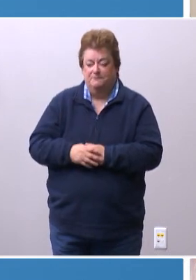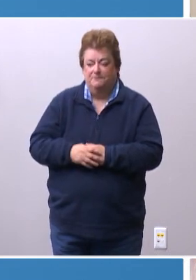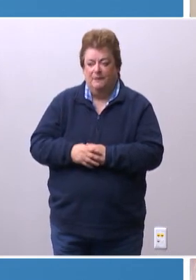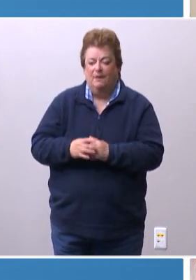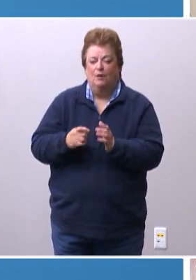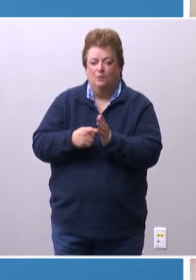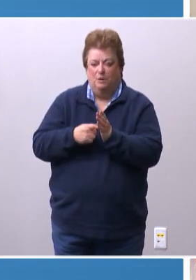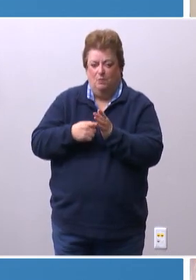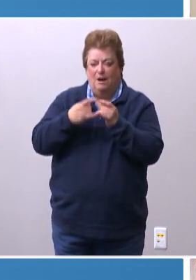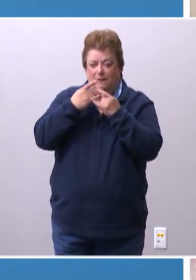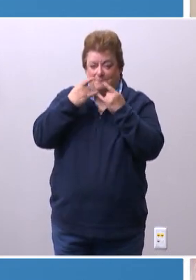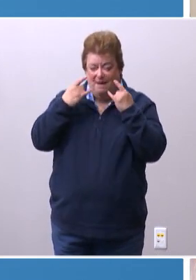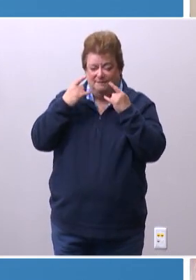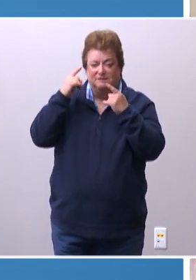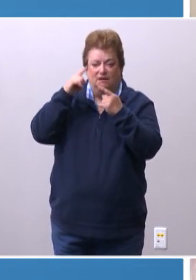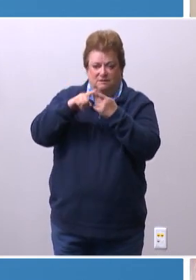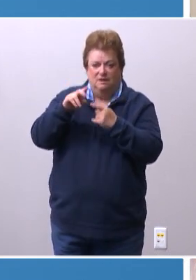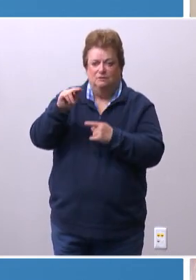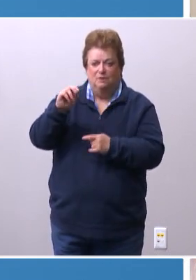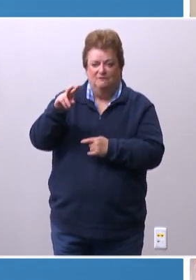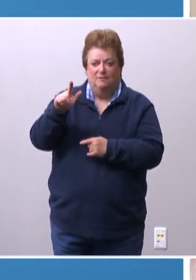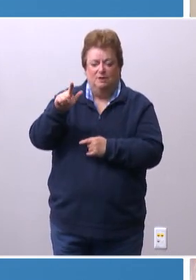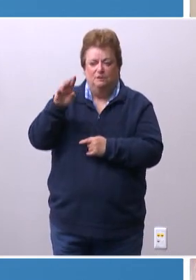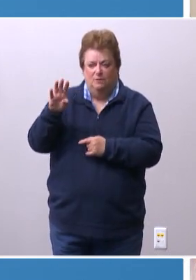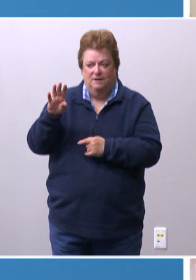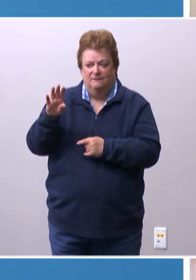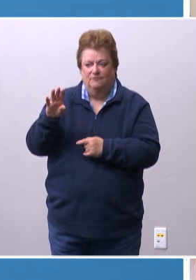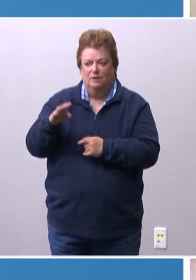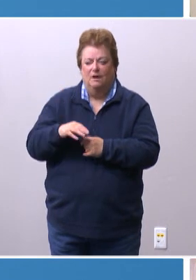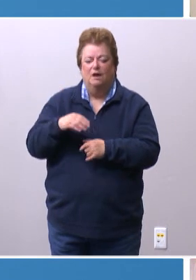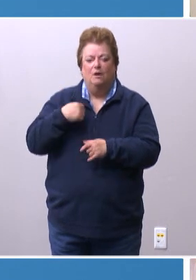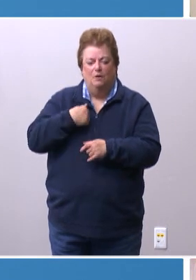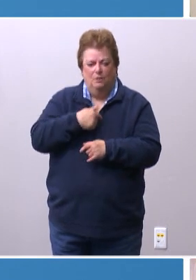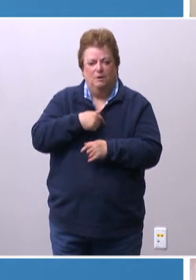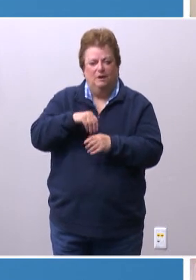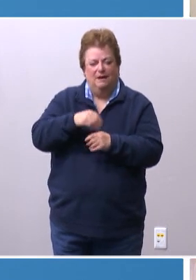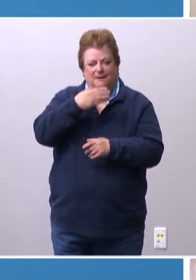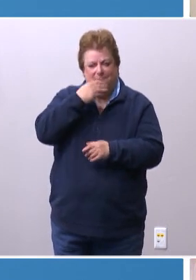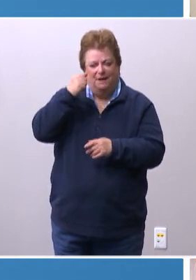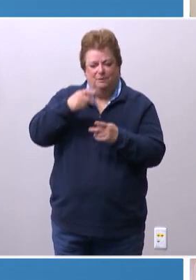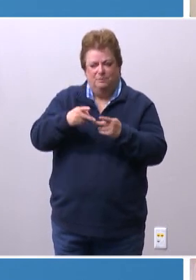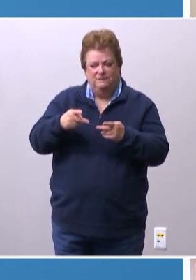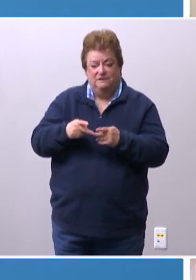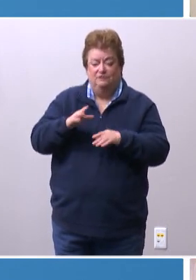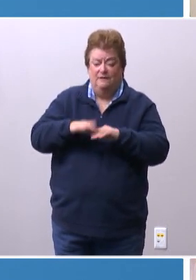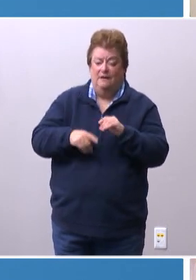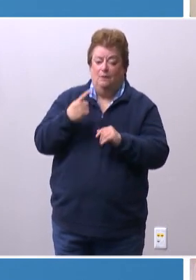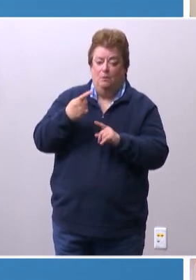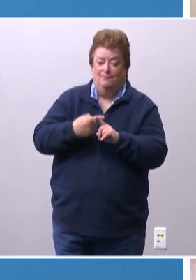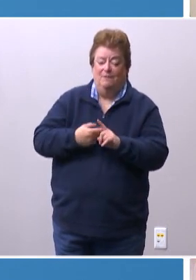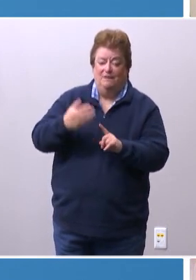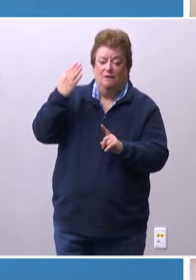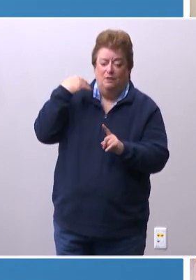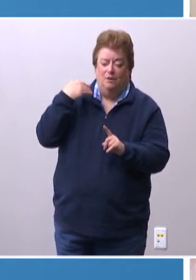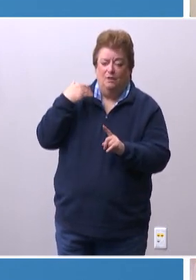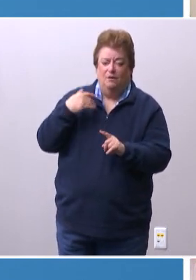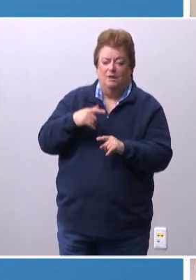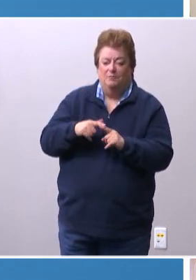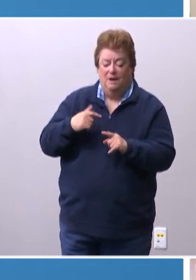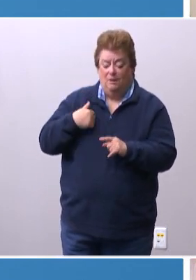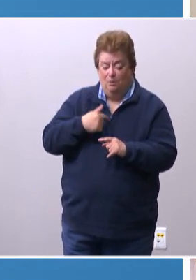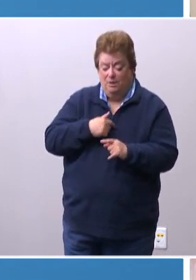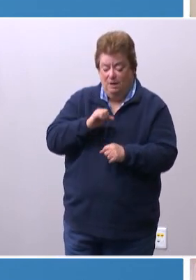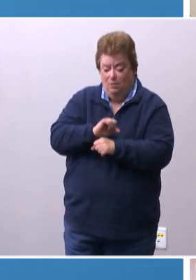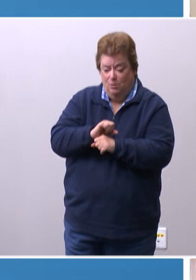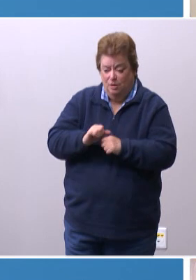me emphasize that we're in a better position now than we were a month ago. Our collective actions,